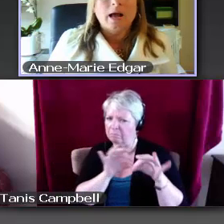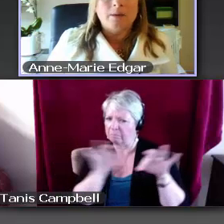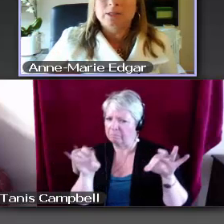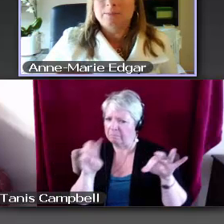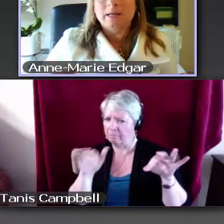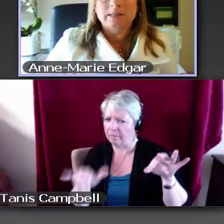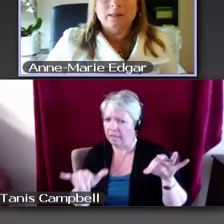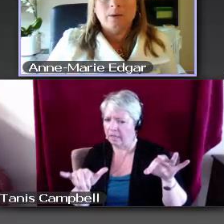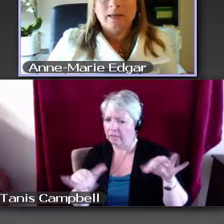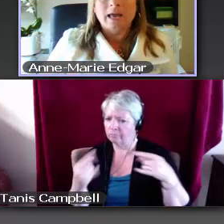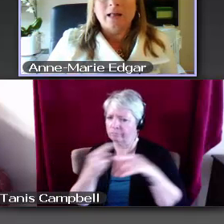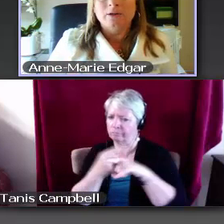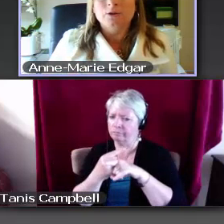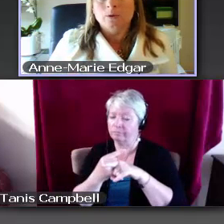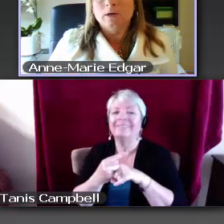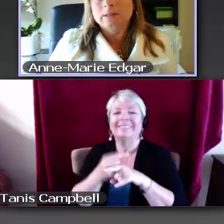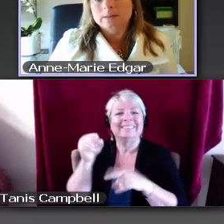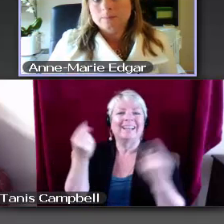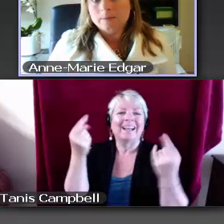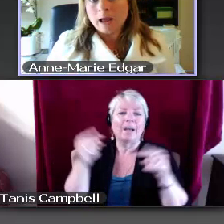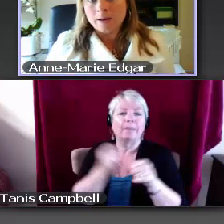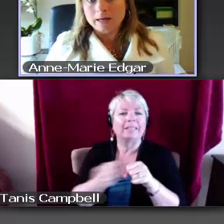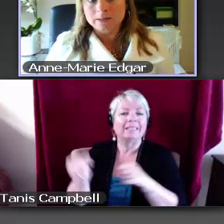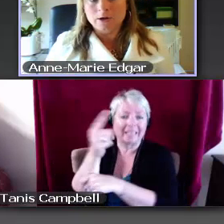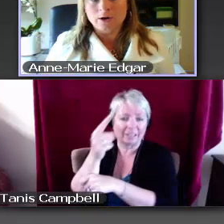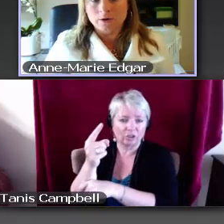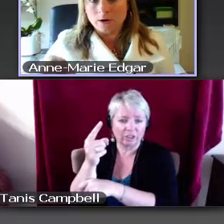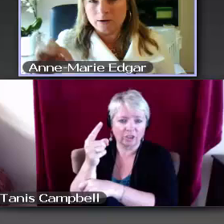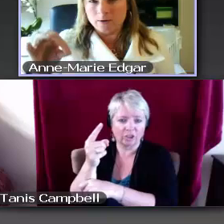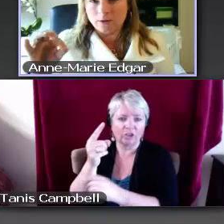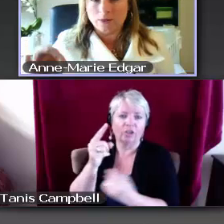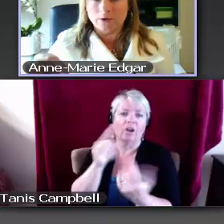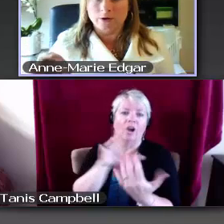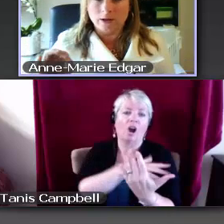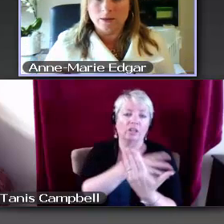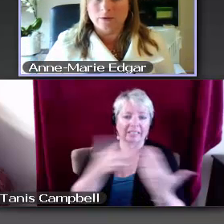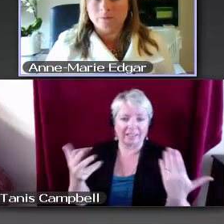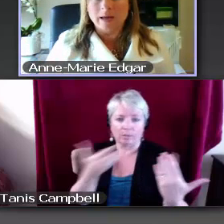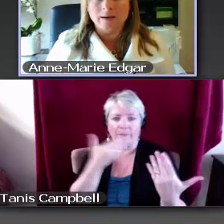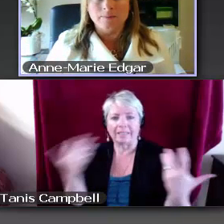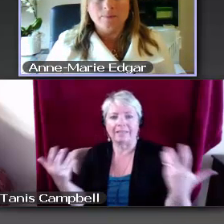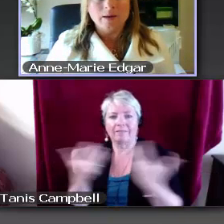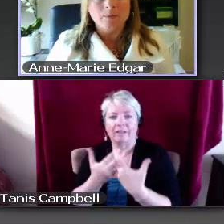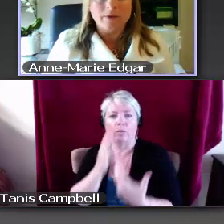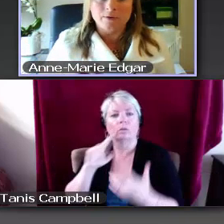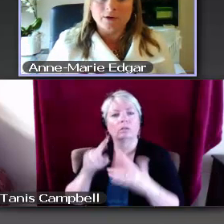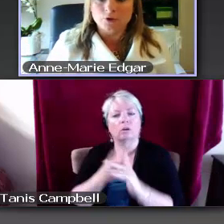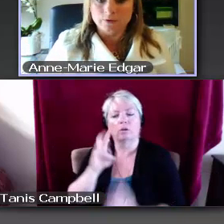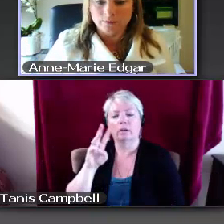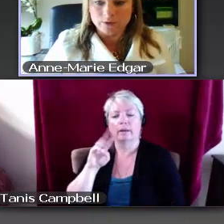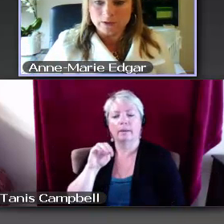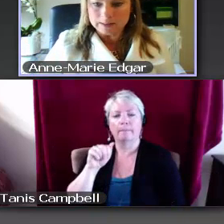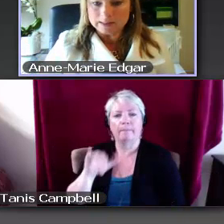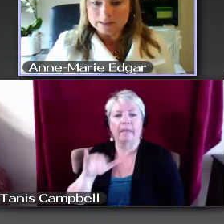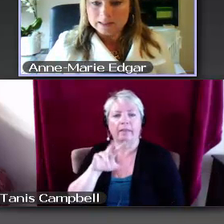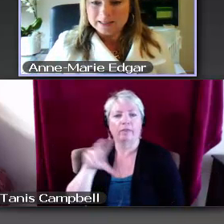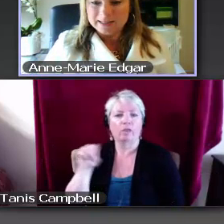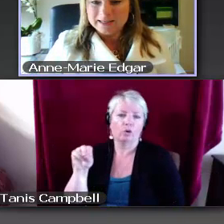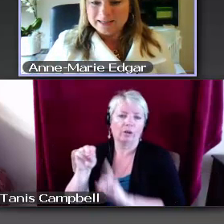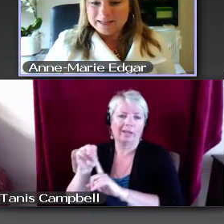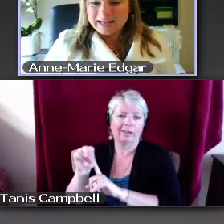year, just because of the way the calendar works, it'll start on the 30th of May rather than June the